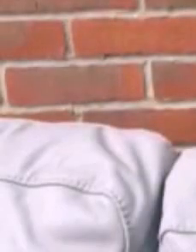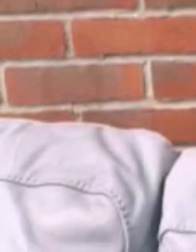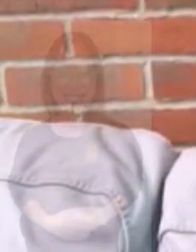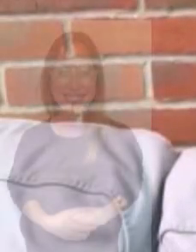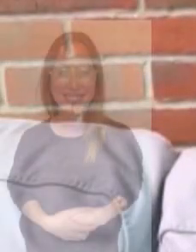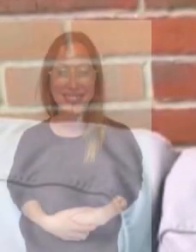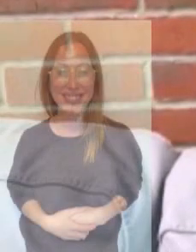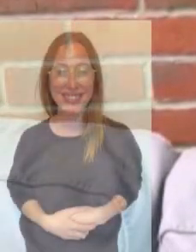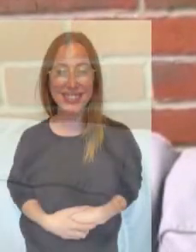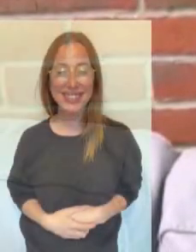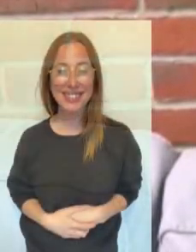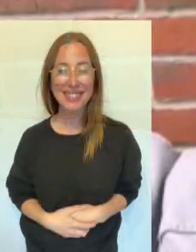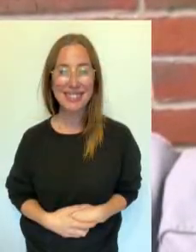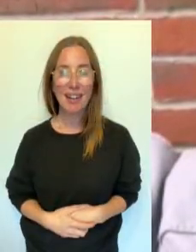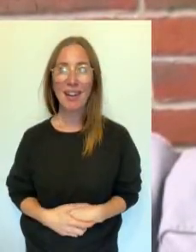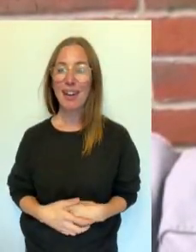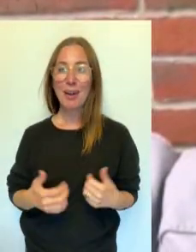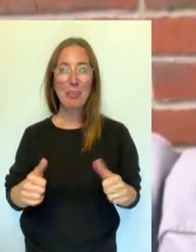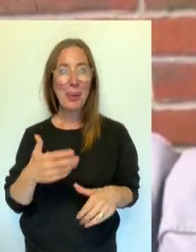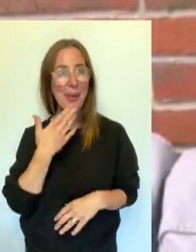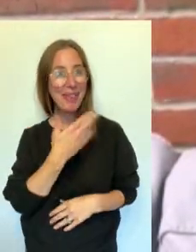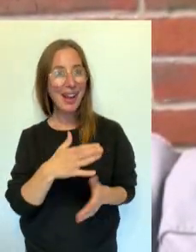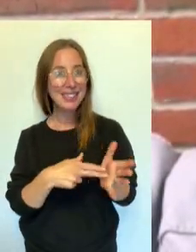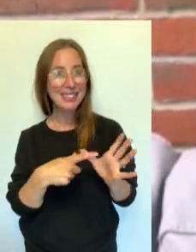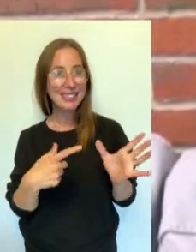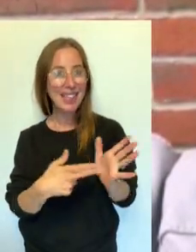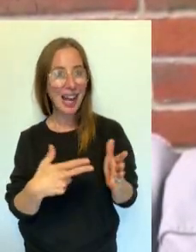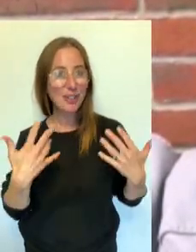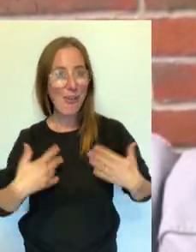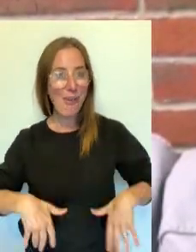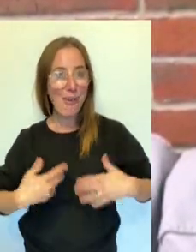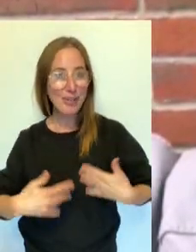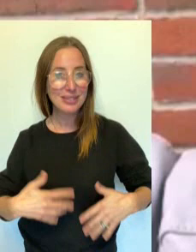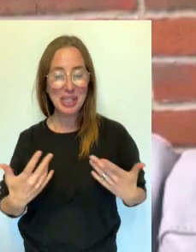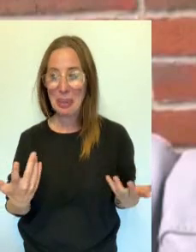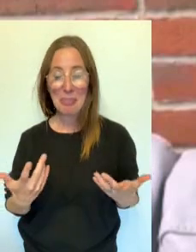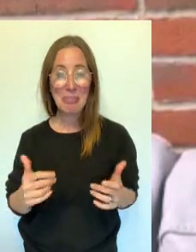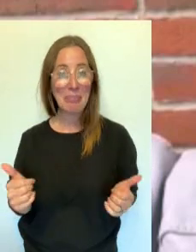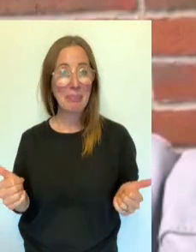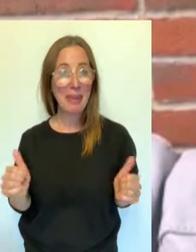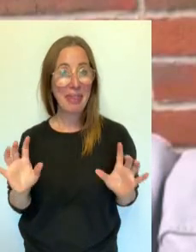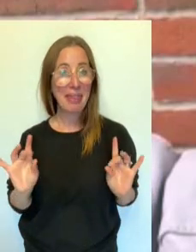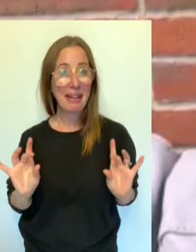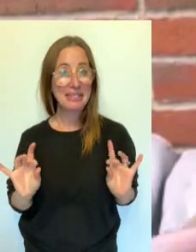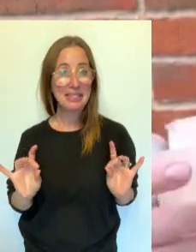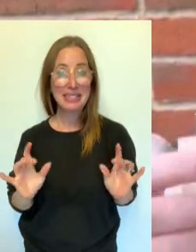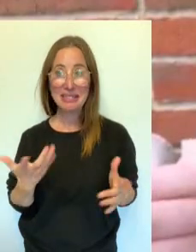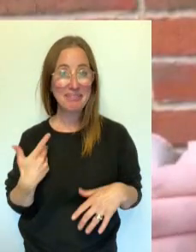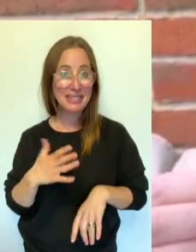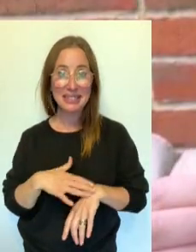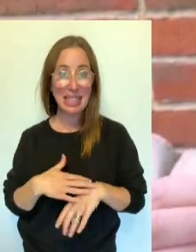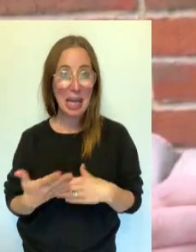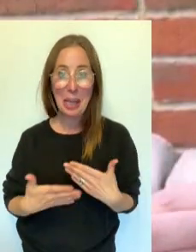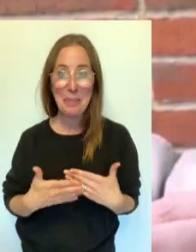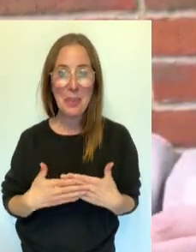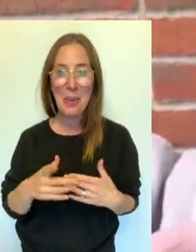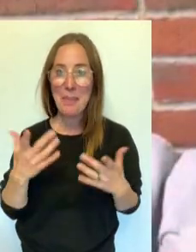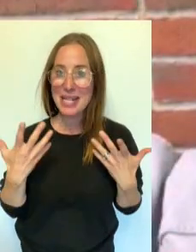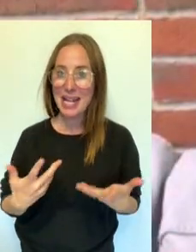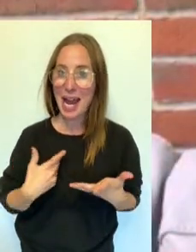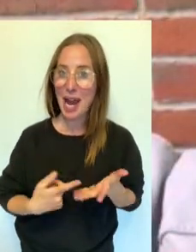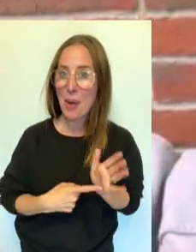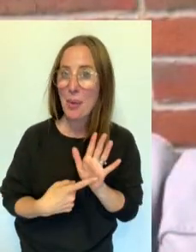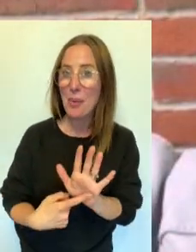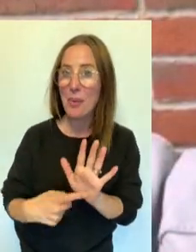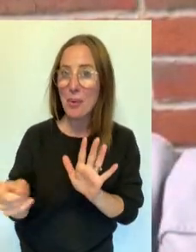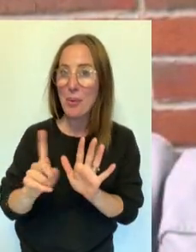Thanks, Naz, that was awesome. That's about all we've got time for today, but I have your shopping list ready for next week's activity,